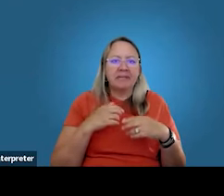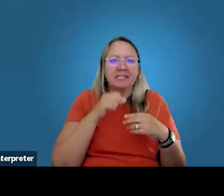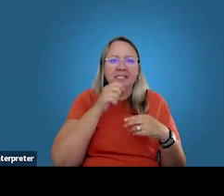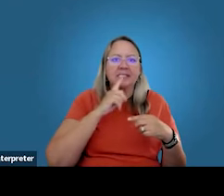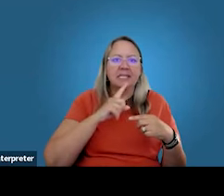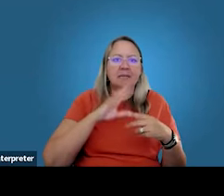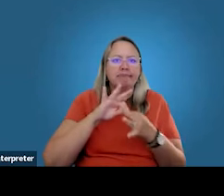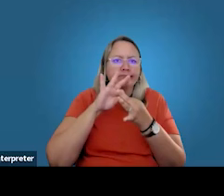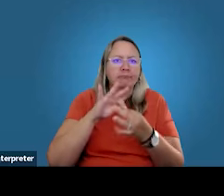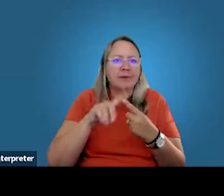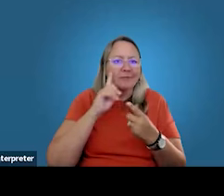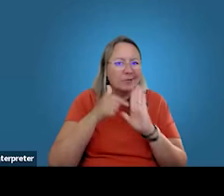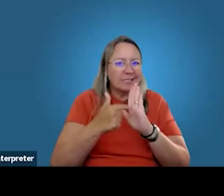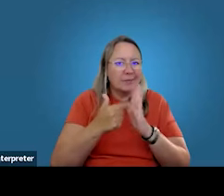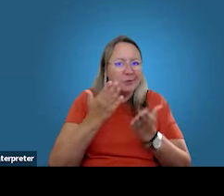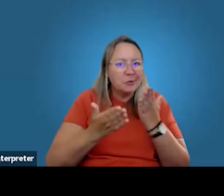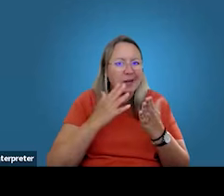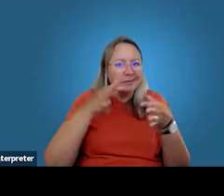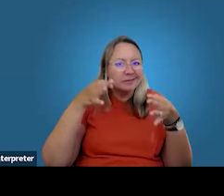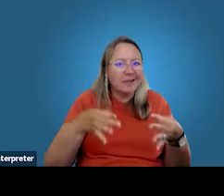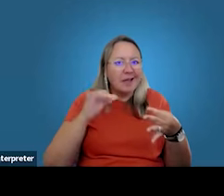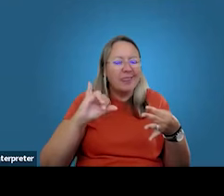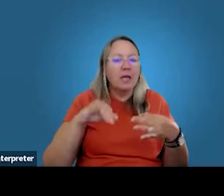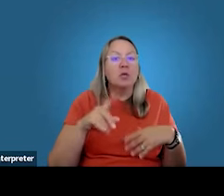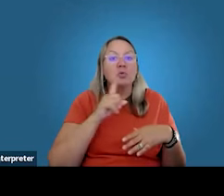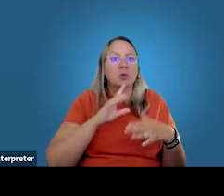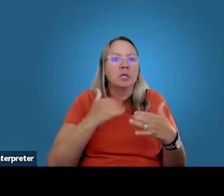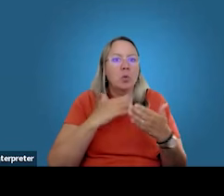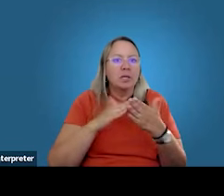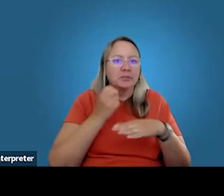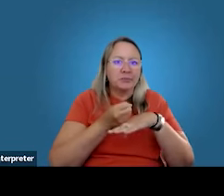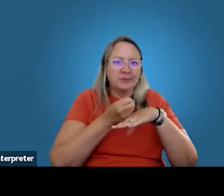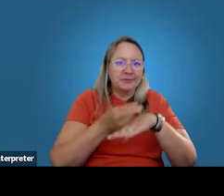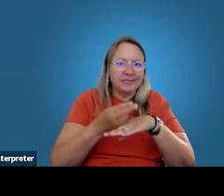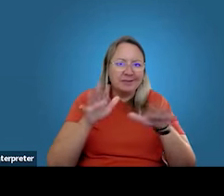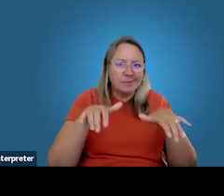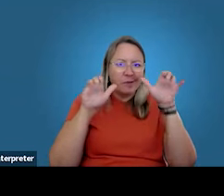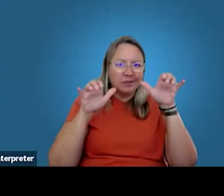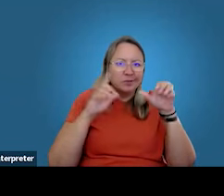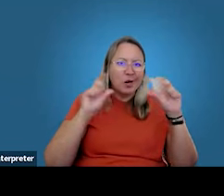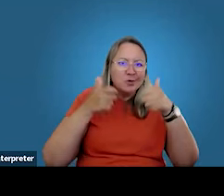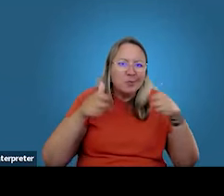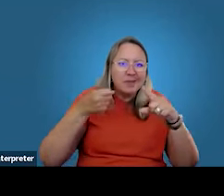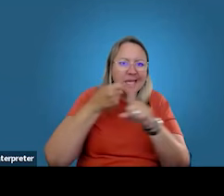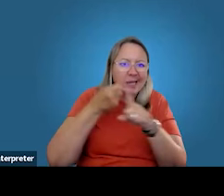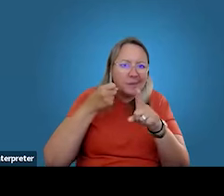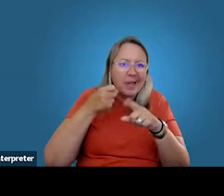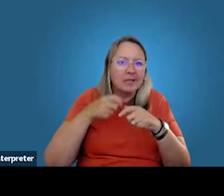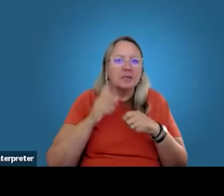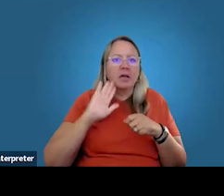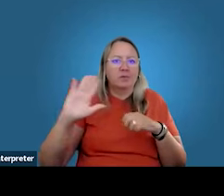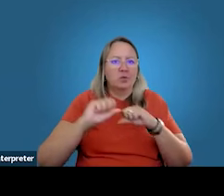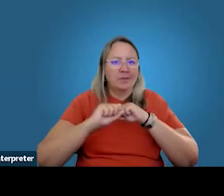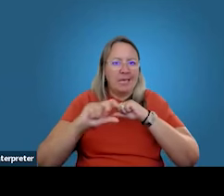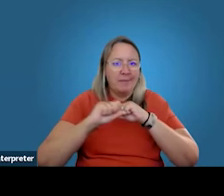tied up. But for example, you might decide that you really want to be defeat the monster on your big impactful parts of your